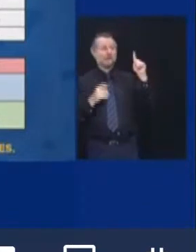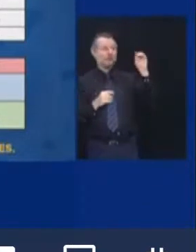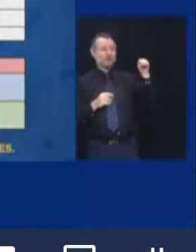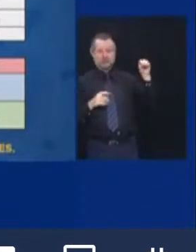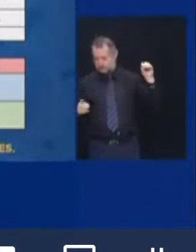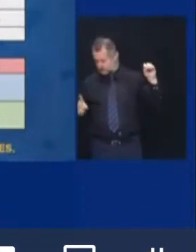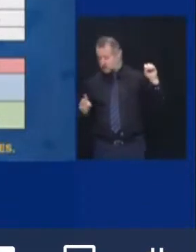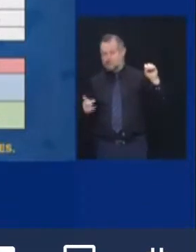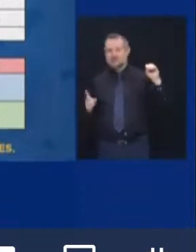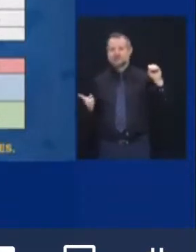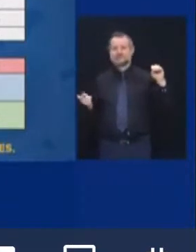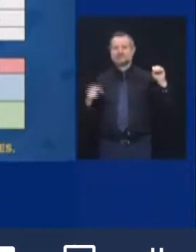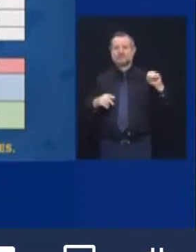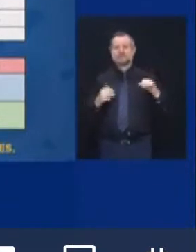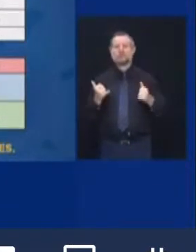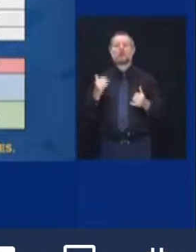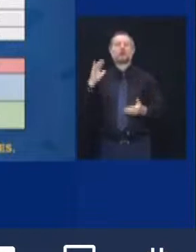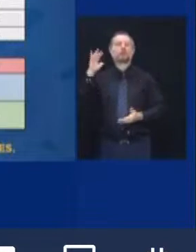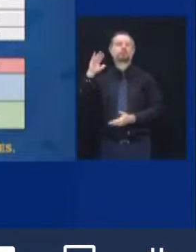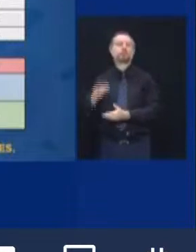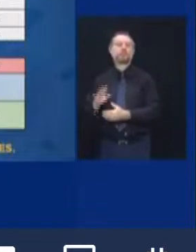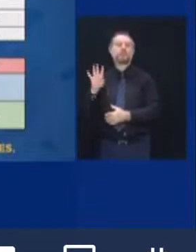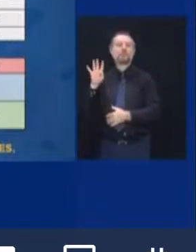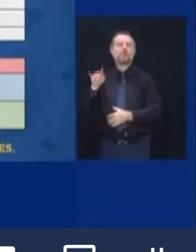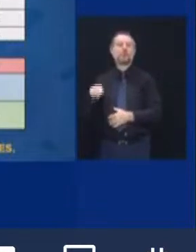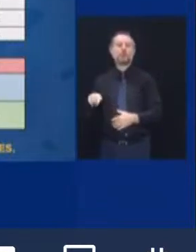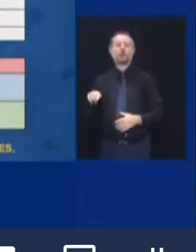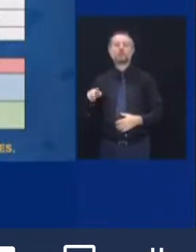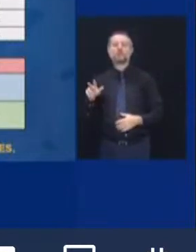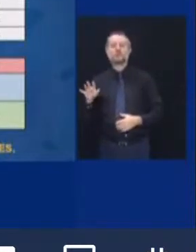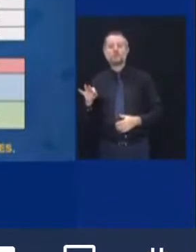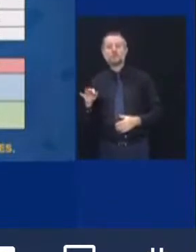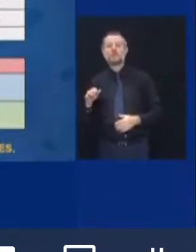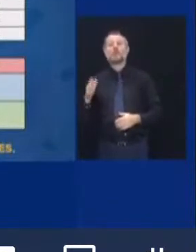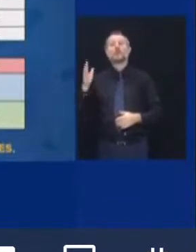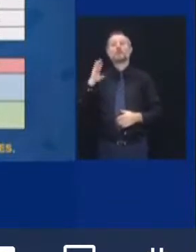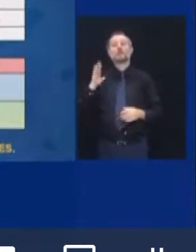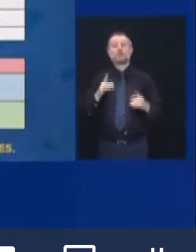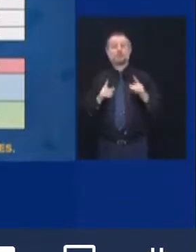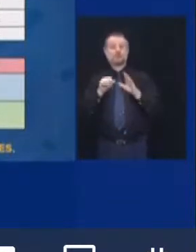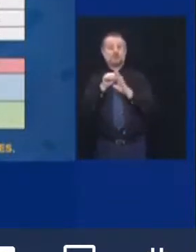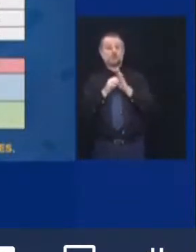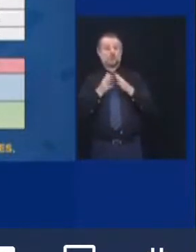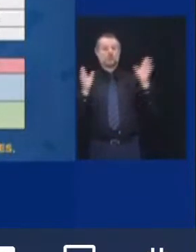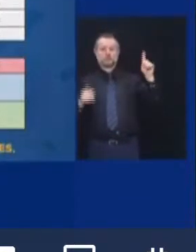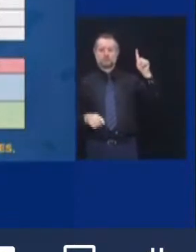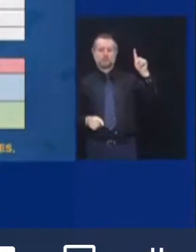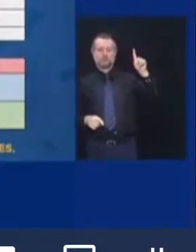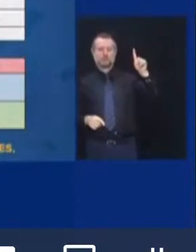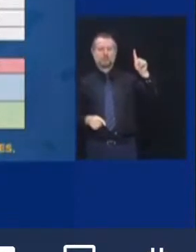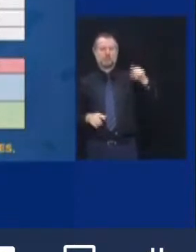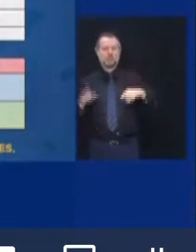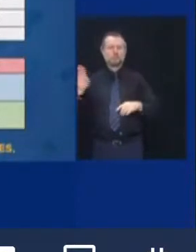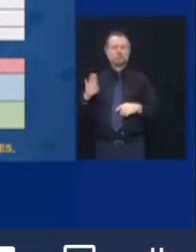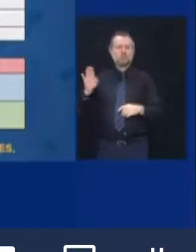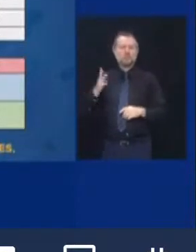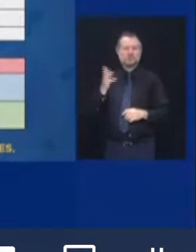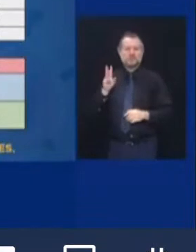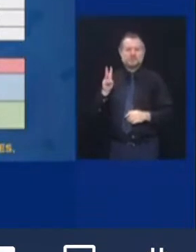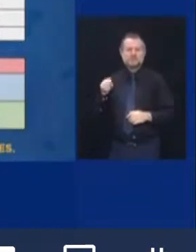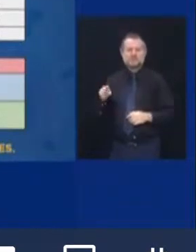4.9. 4.9, the statewide rate is 1. It's still almost 5 times the rate.